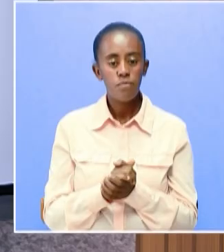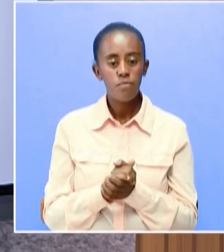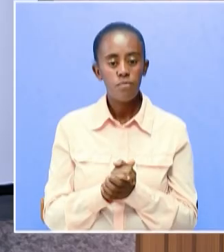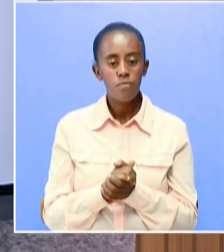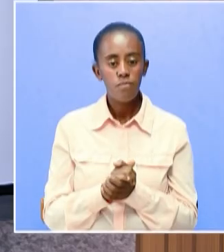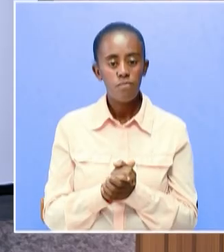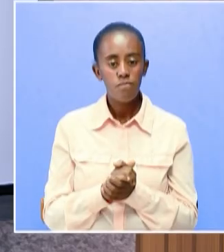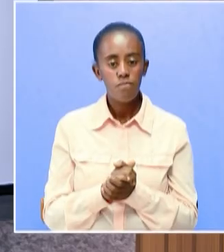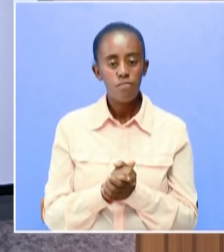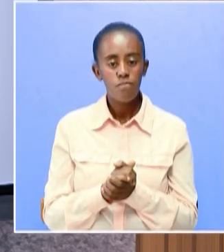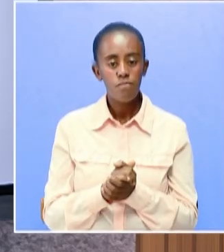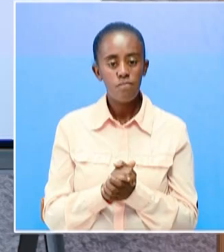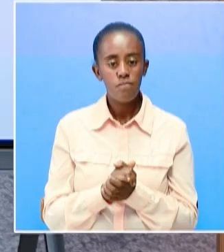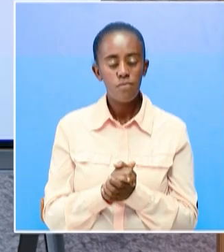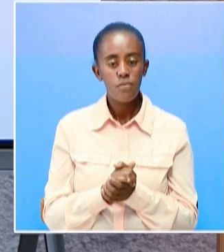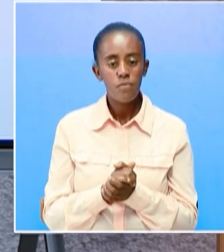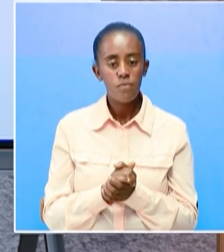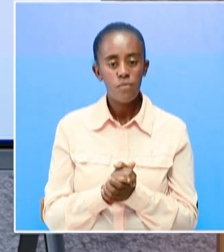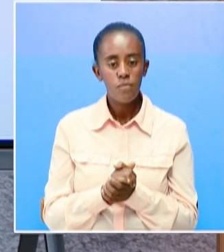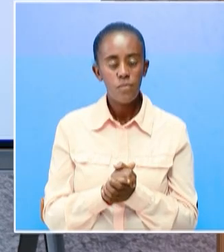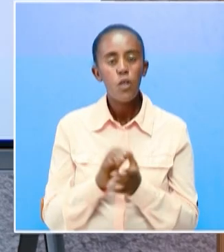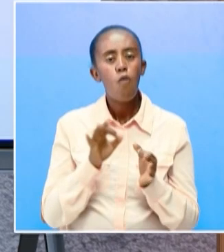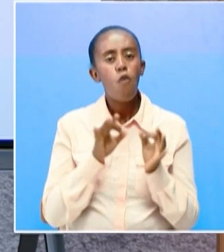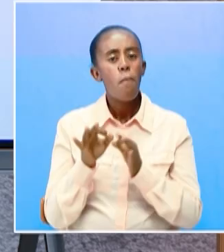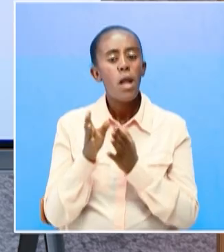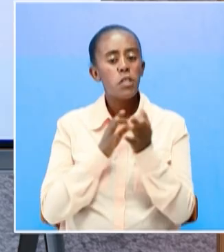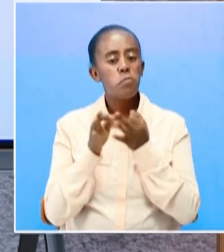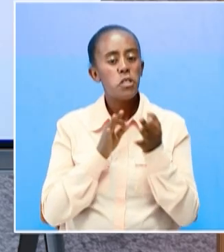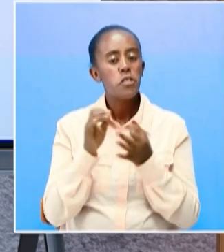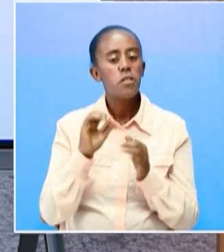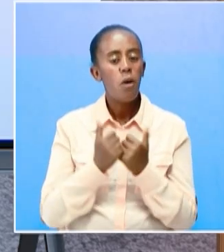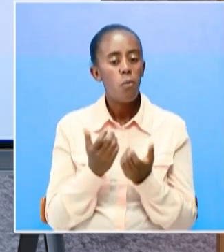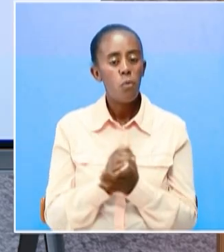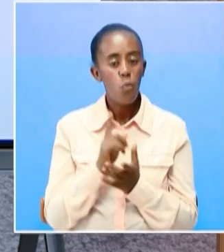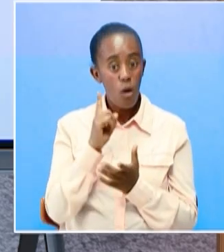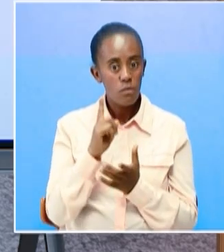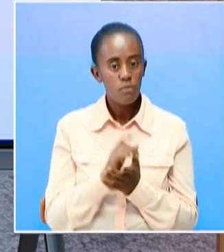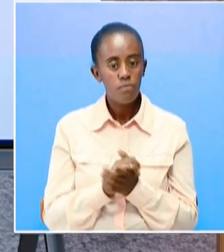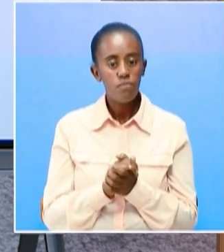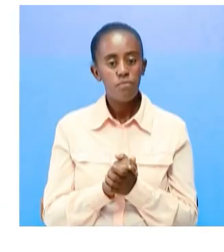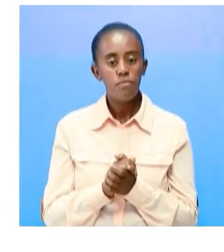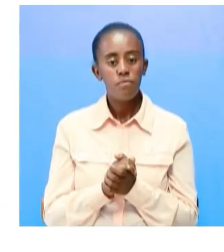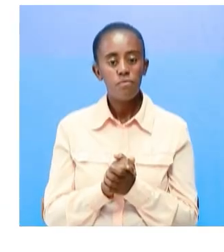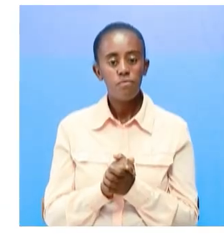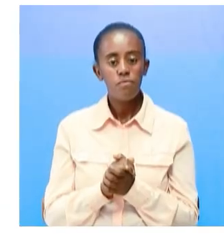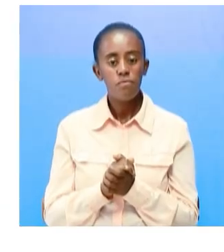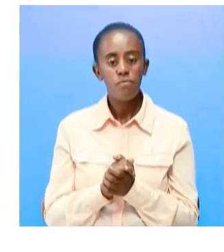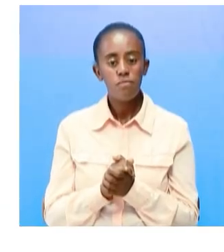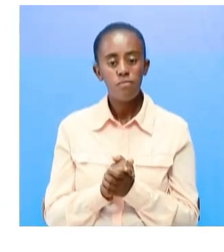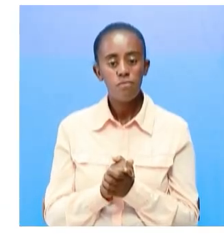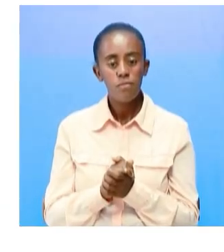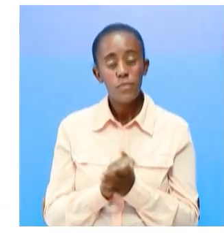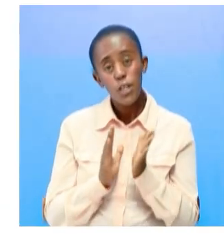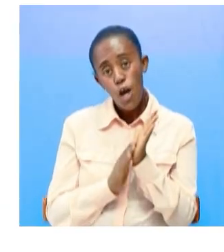So what about formal expressions? One, we can say here, excuse